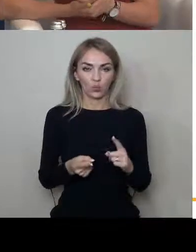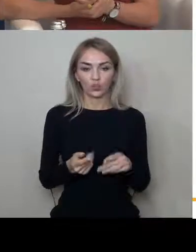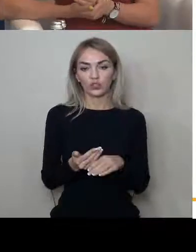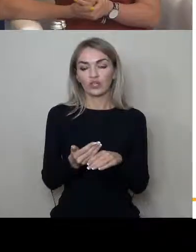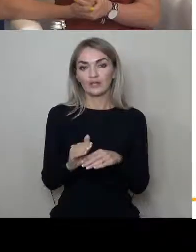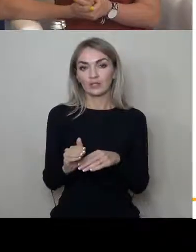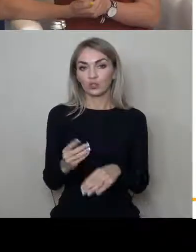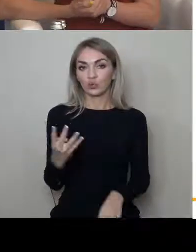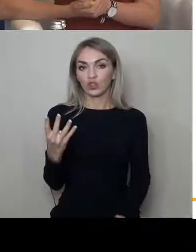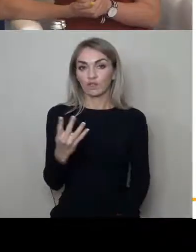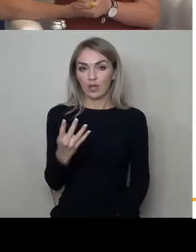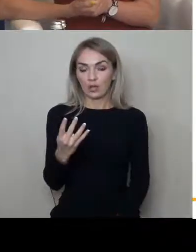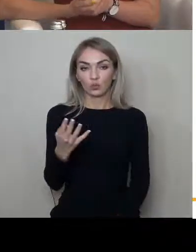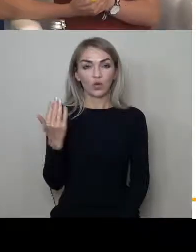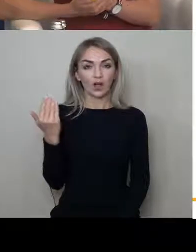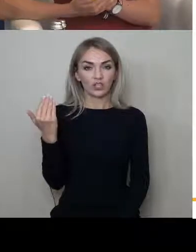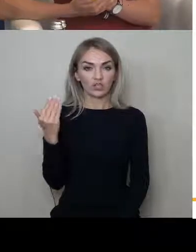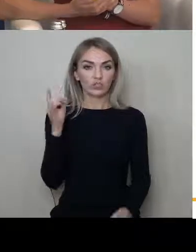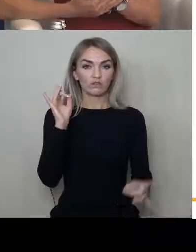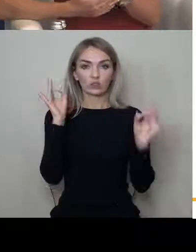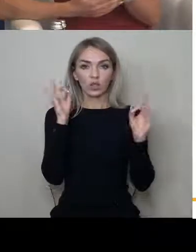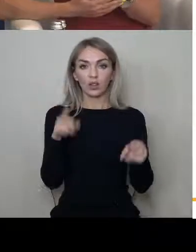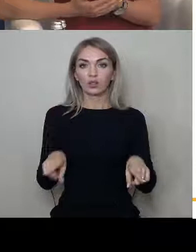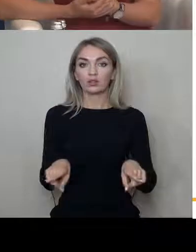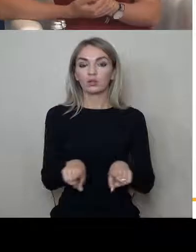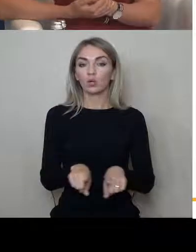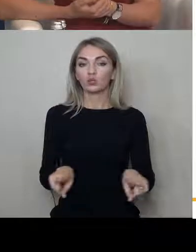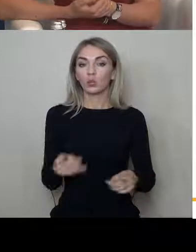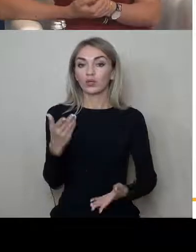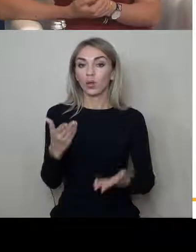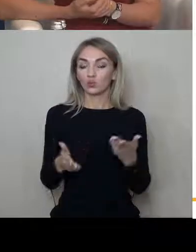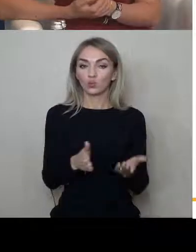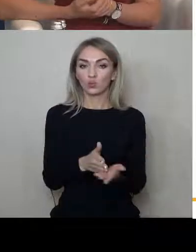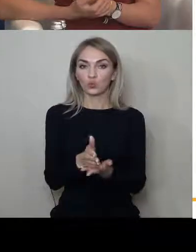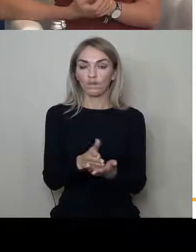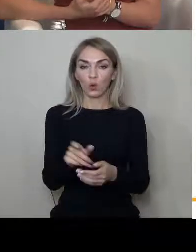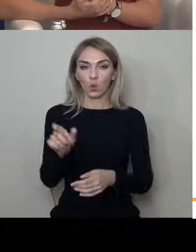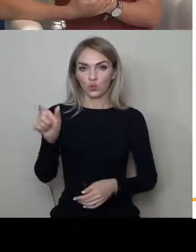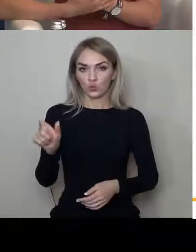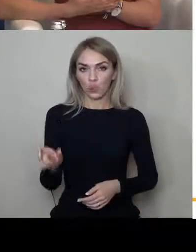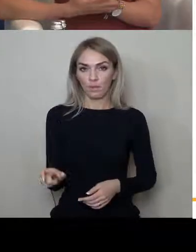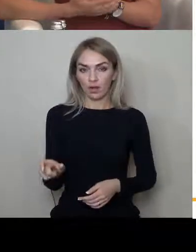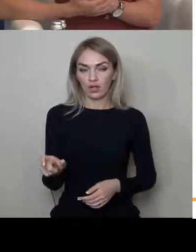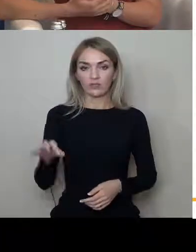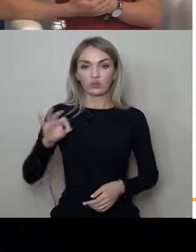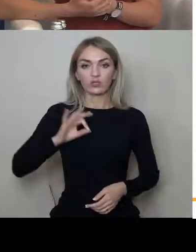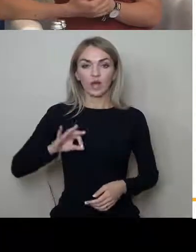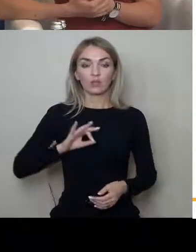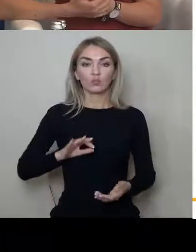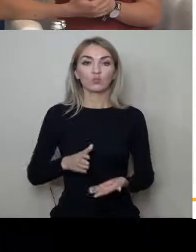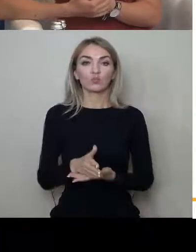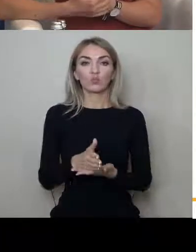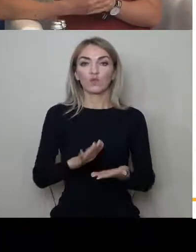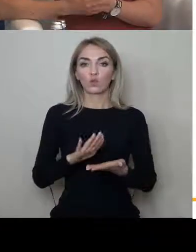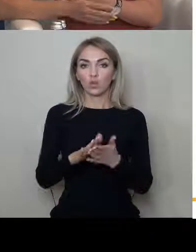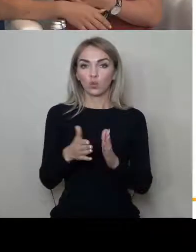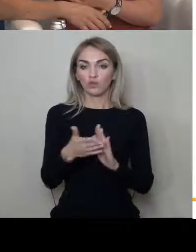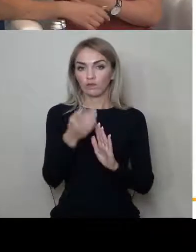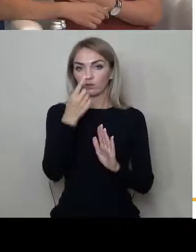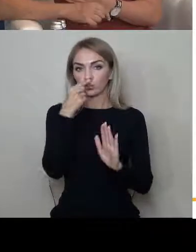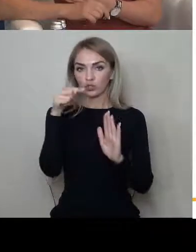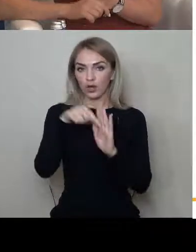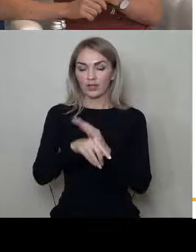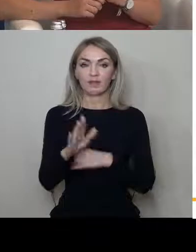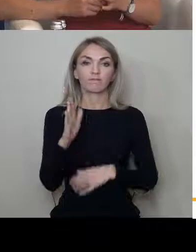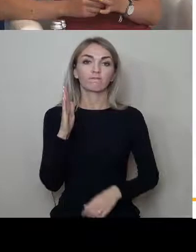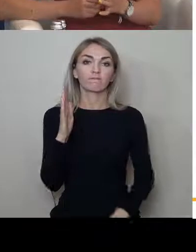What has also changed is part 4 of this article. It used to say that if an official, by using his